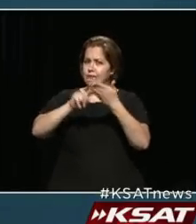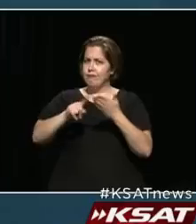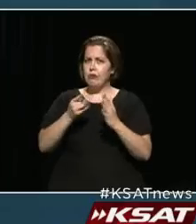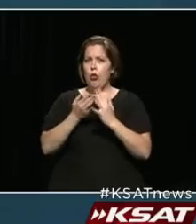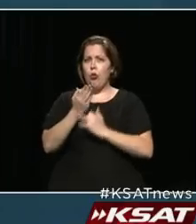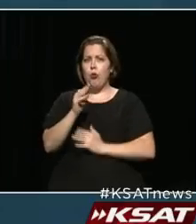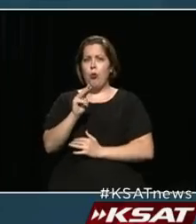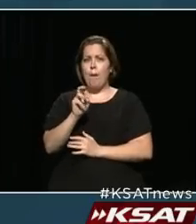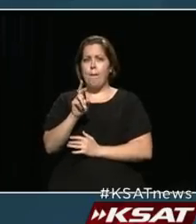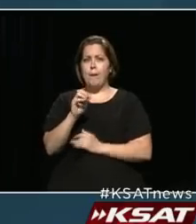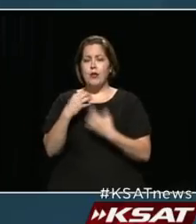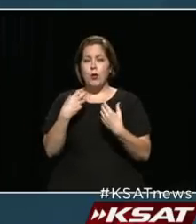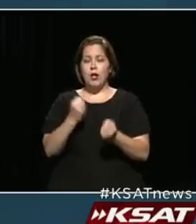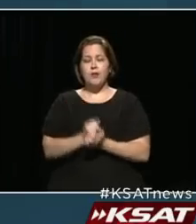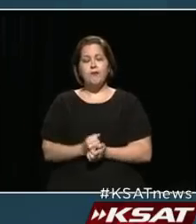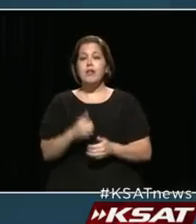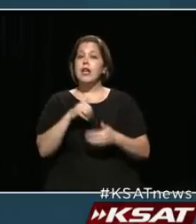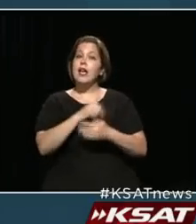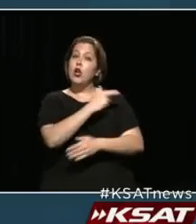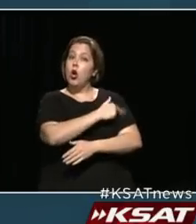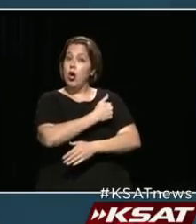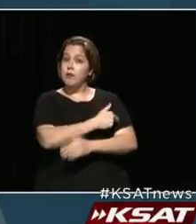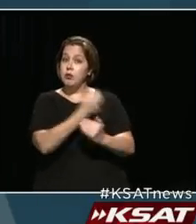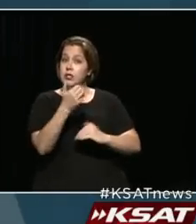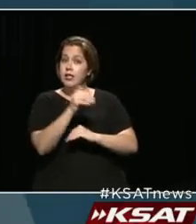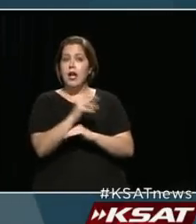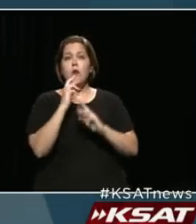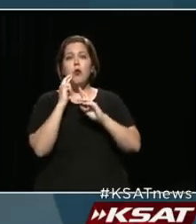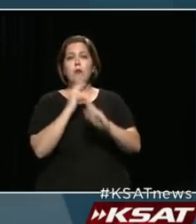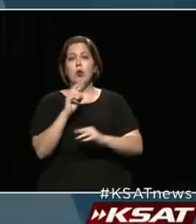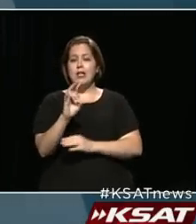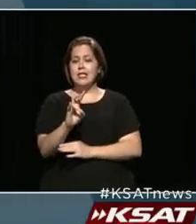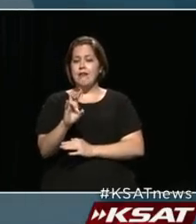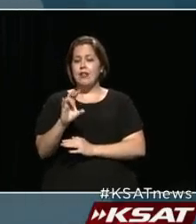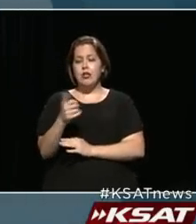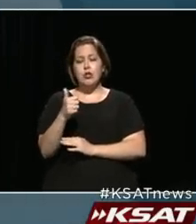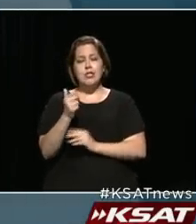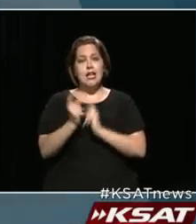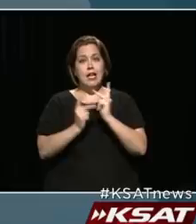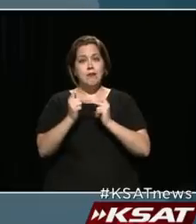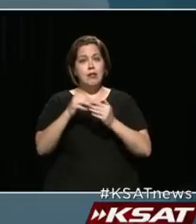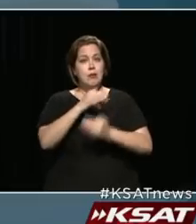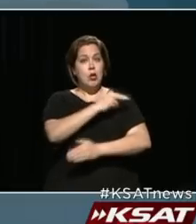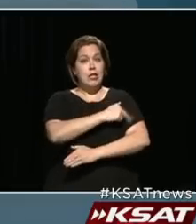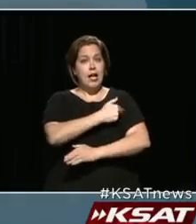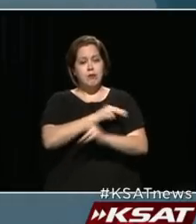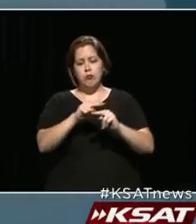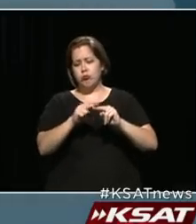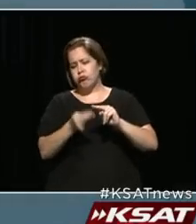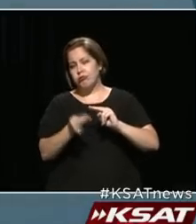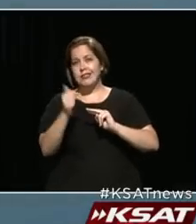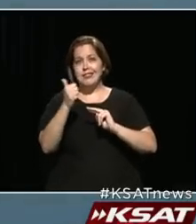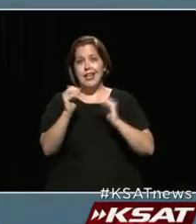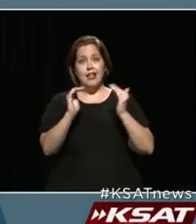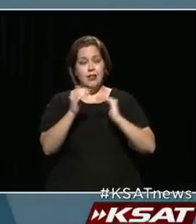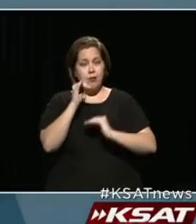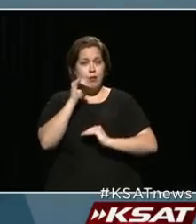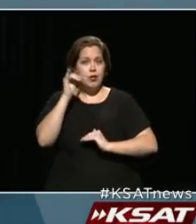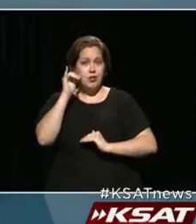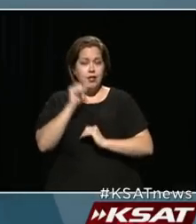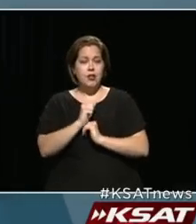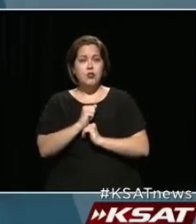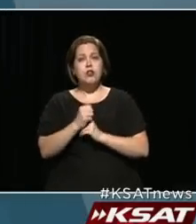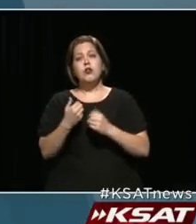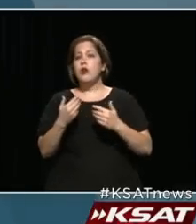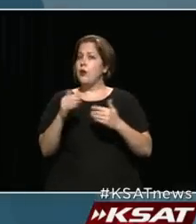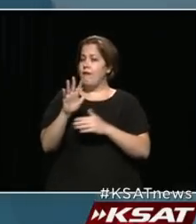Metro Health. Over in our hospitals, tonight we're reporting 710 people in the hospital. That's down 10 from yesterday. We've